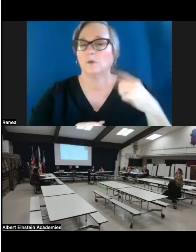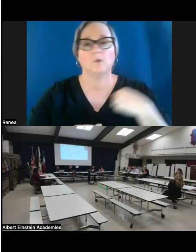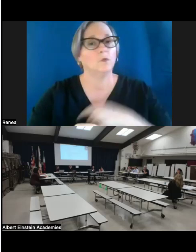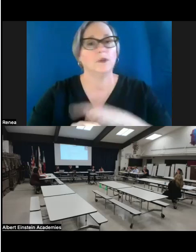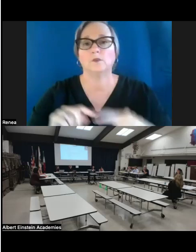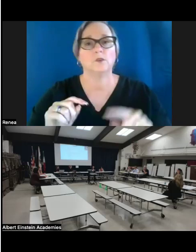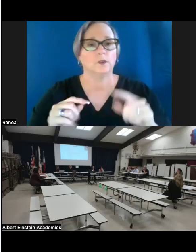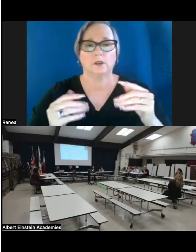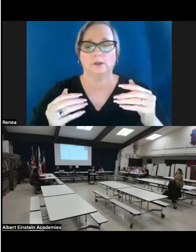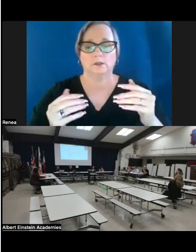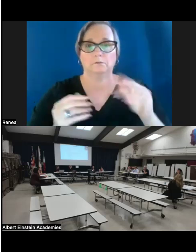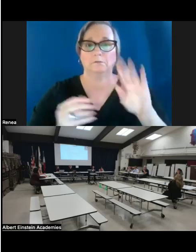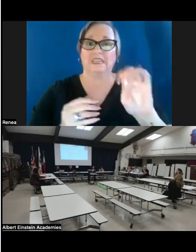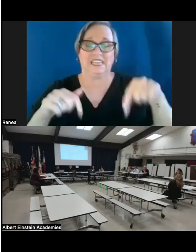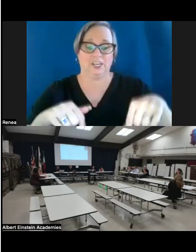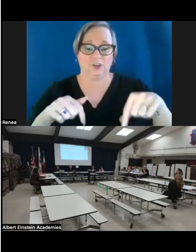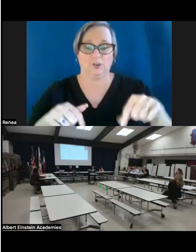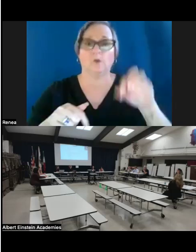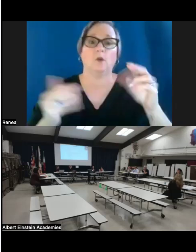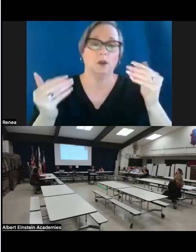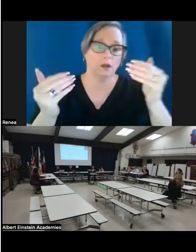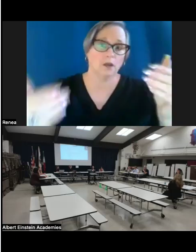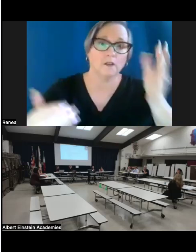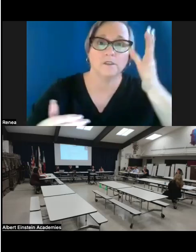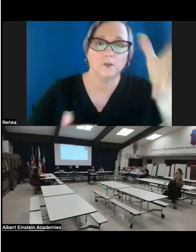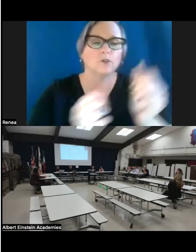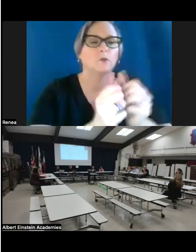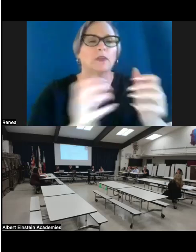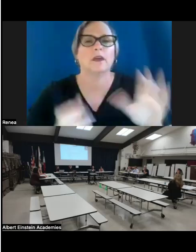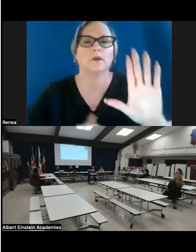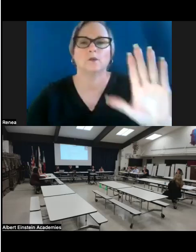leadership, wisdom, and experience. So thank you.